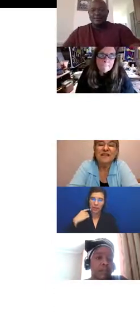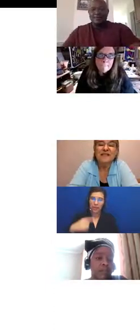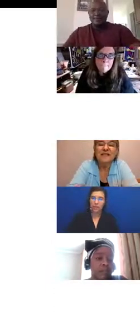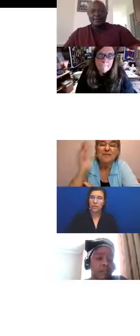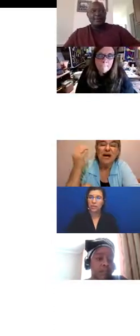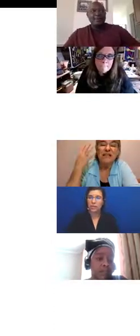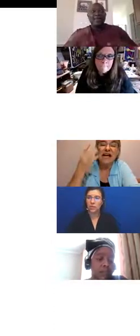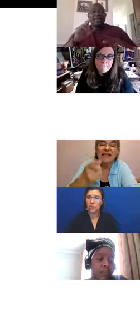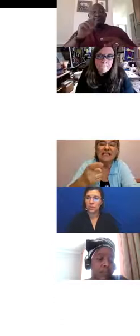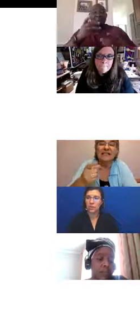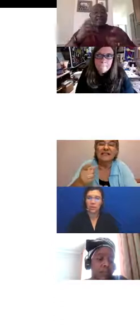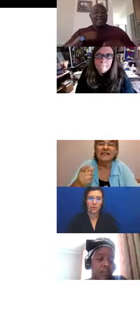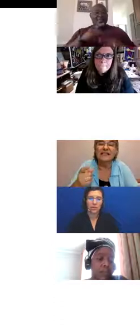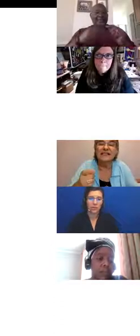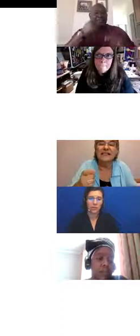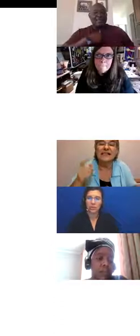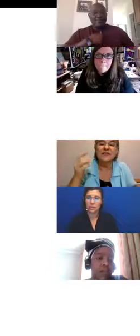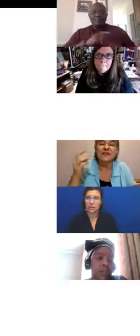Okay. Spotlight.